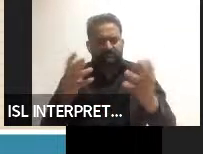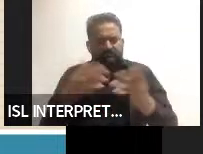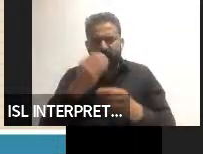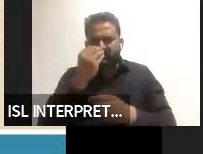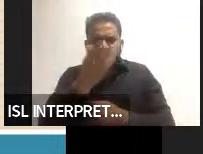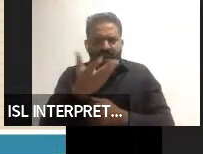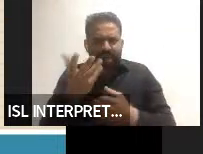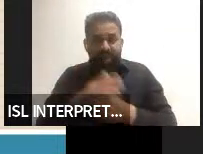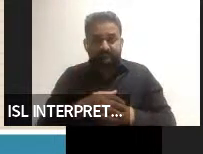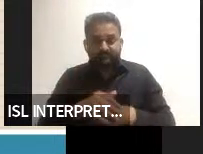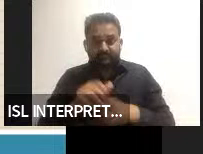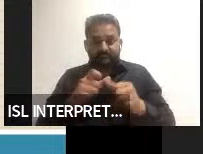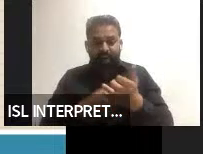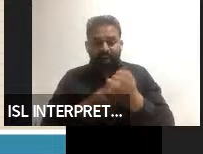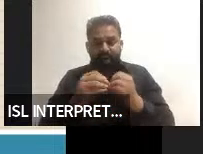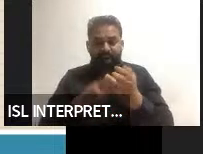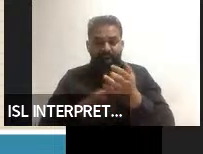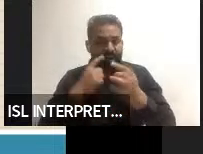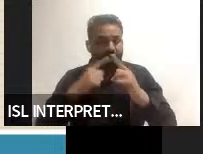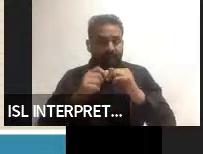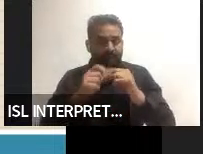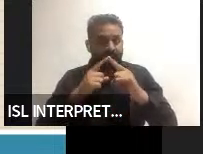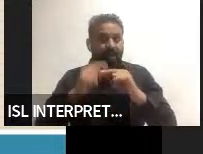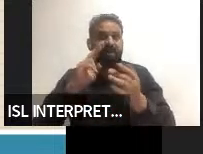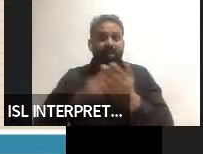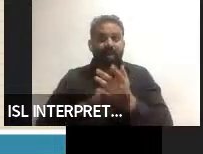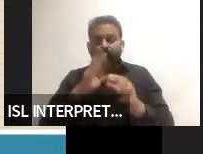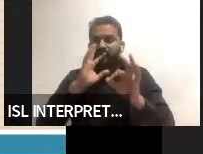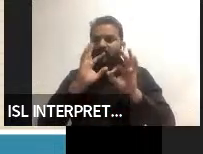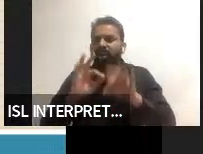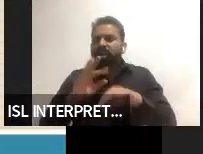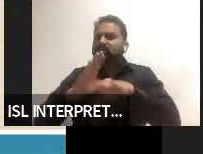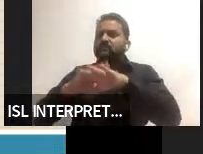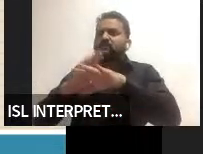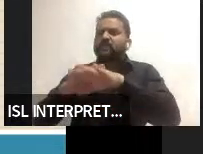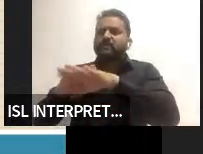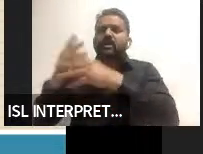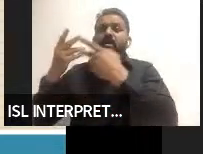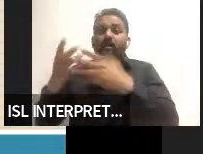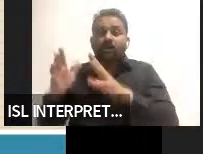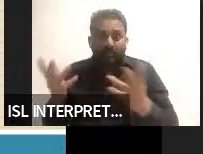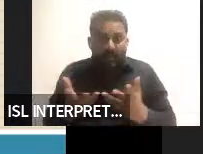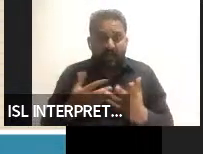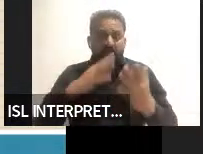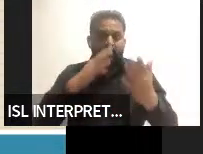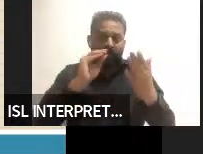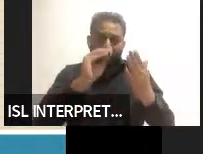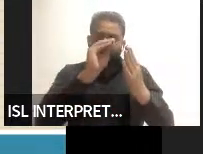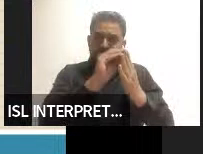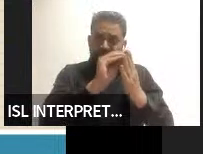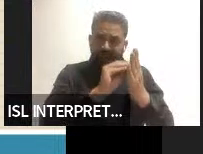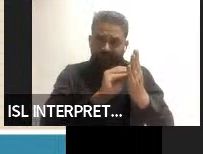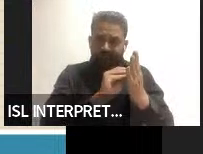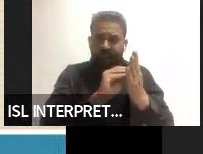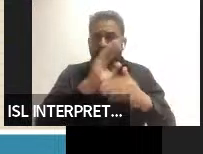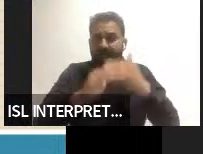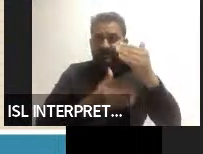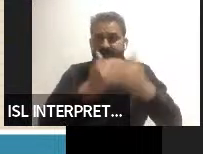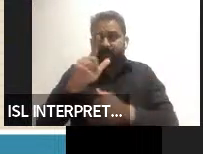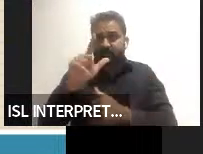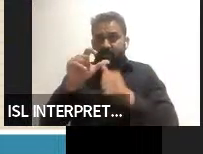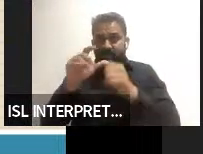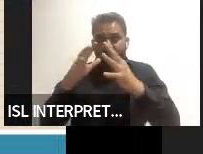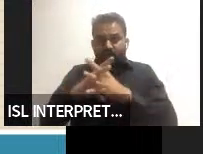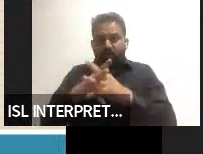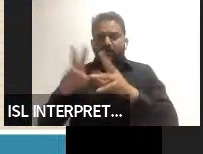in arbitration, if you explain the facts, what is these facts? And then you apply, then you use the law, and then